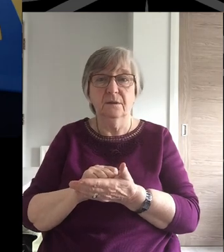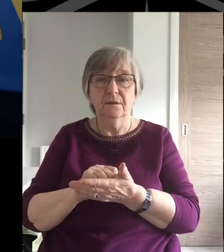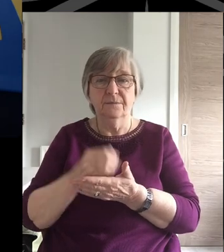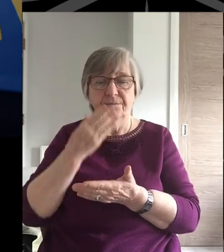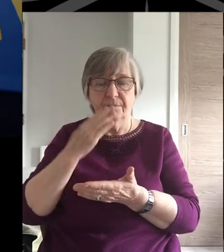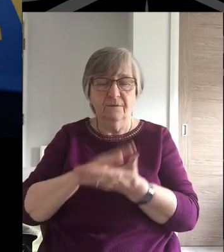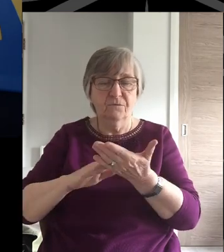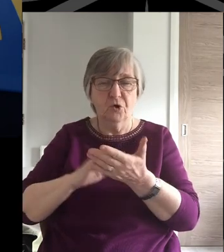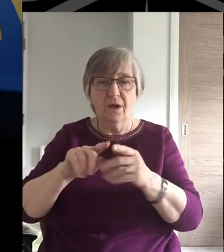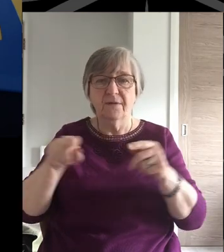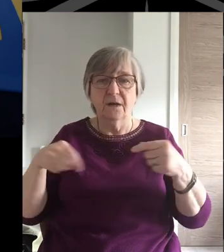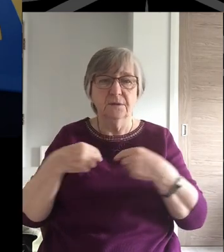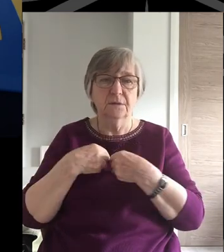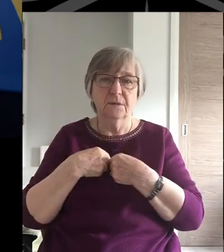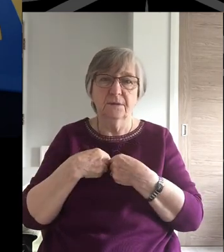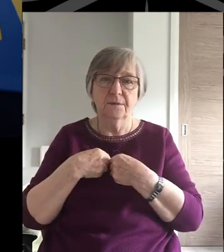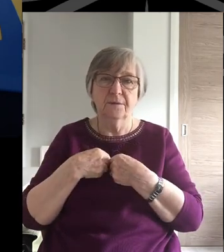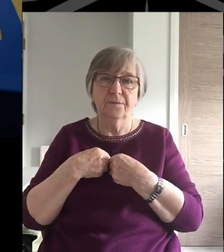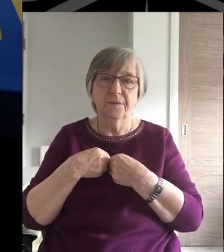Forgive us.